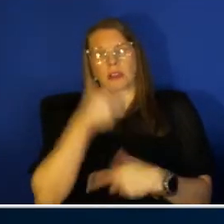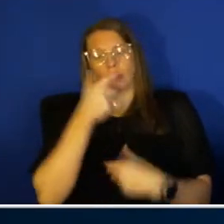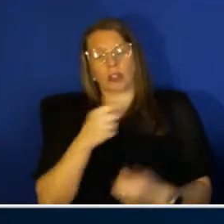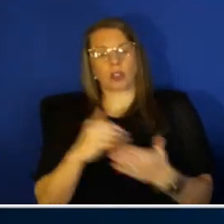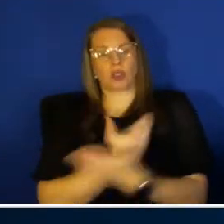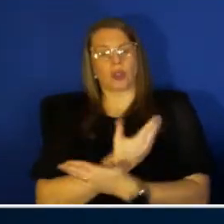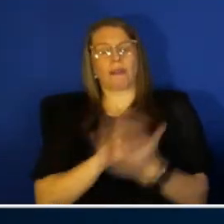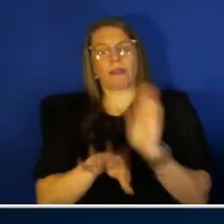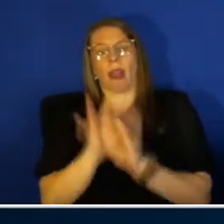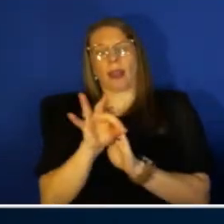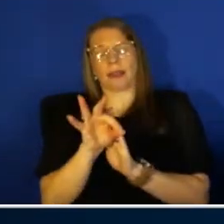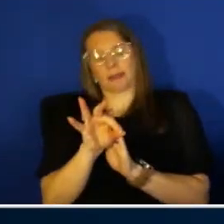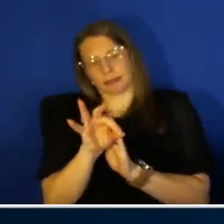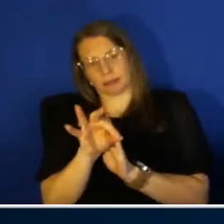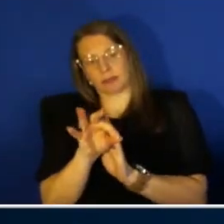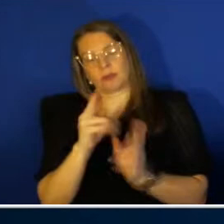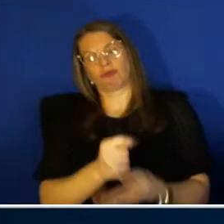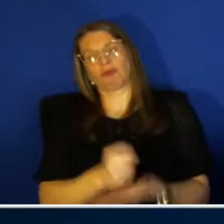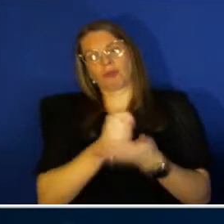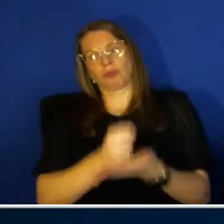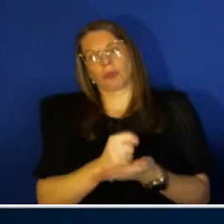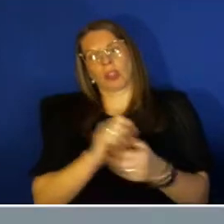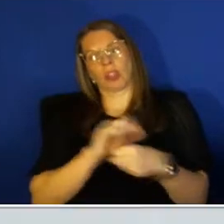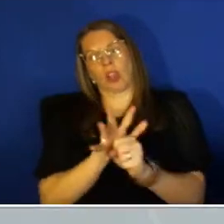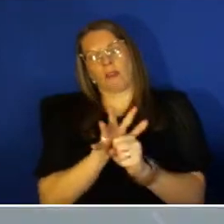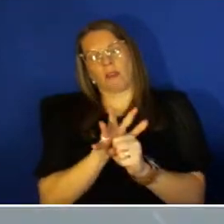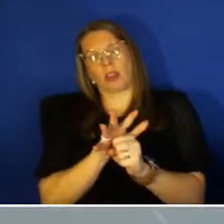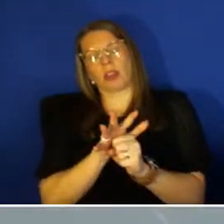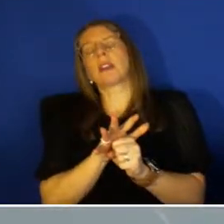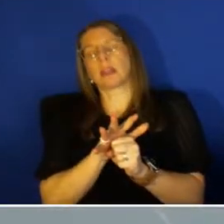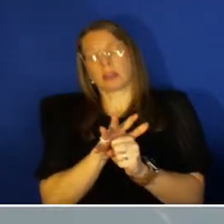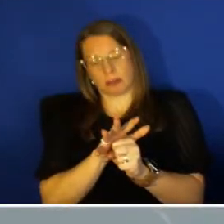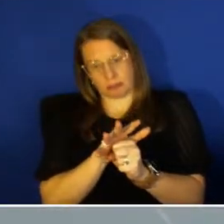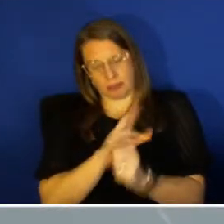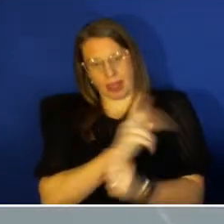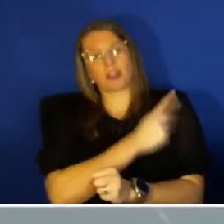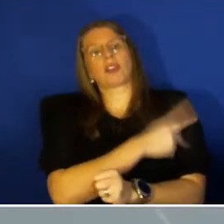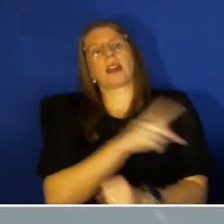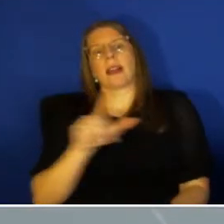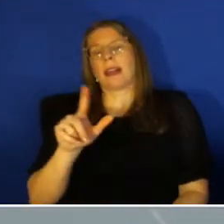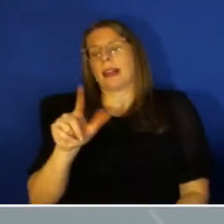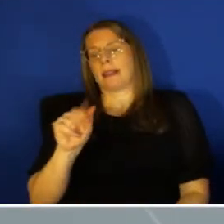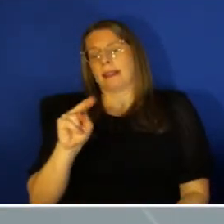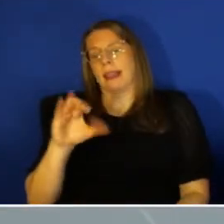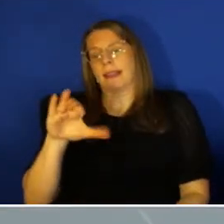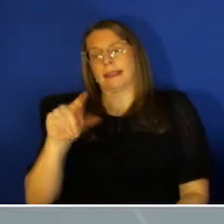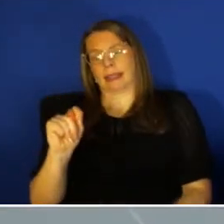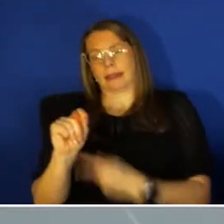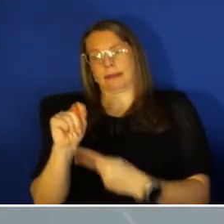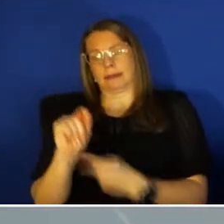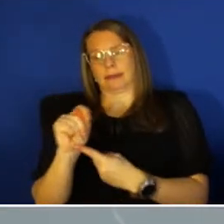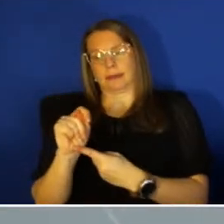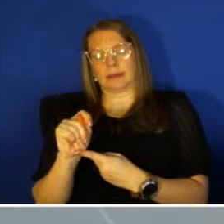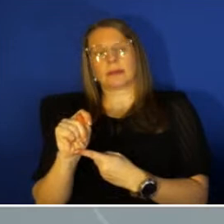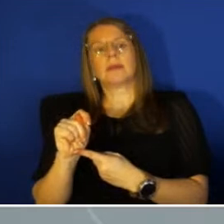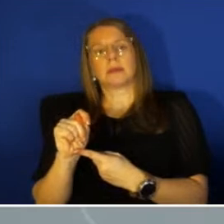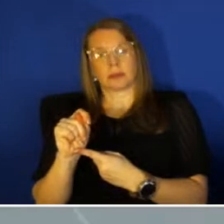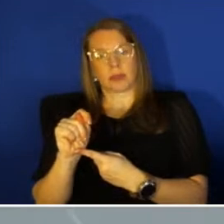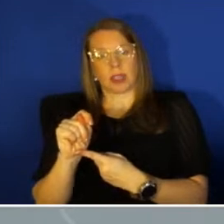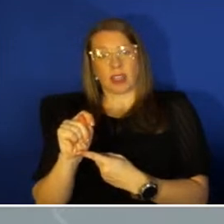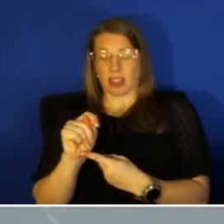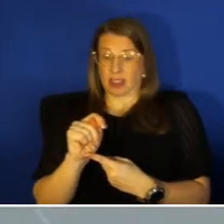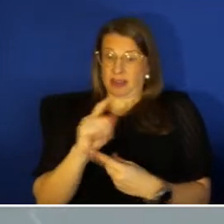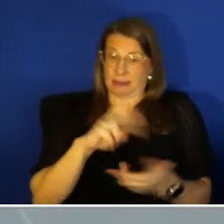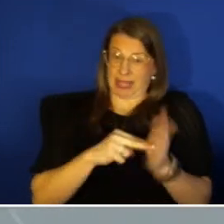treating COVID patients. As published in the journal Lancet, researchers asked if the novel coronavirus would rebound in